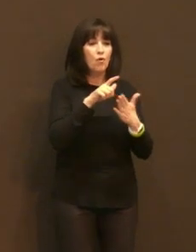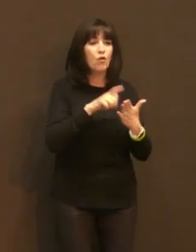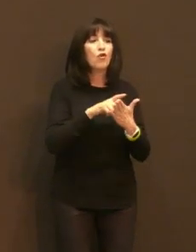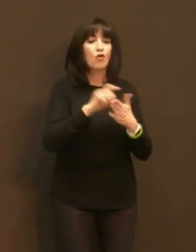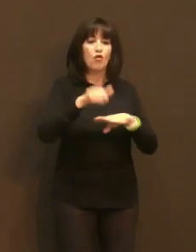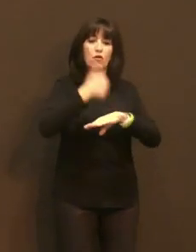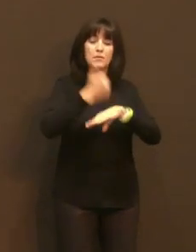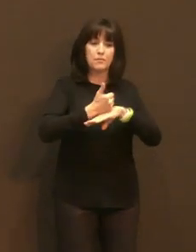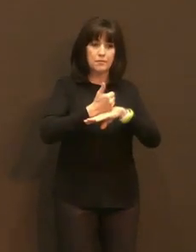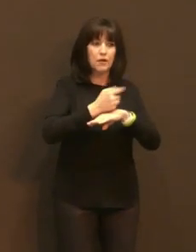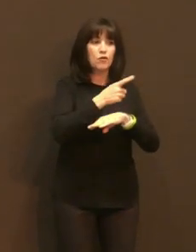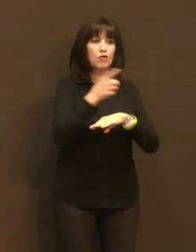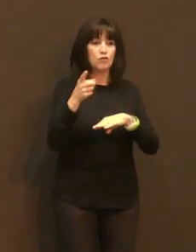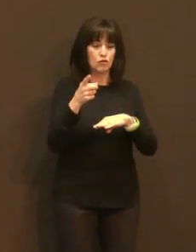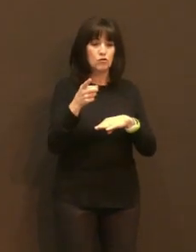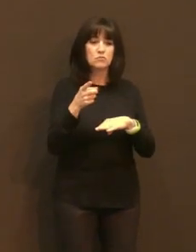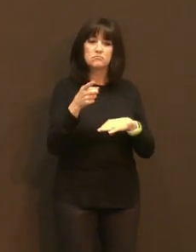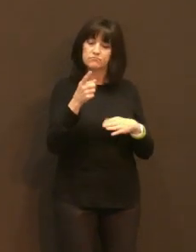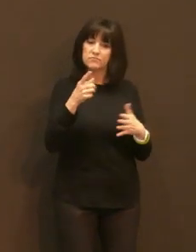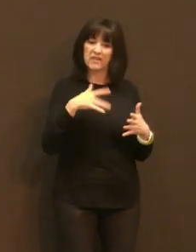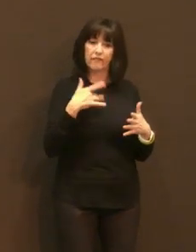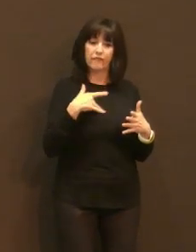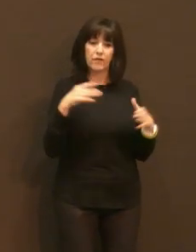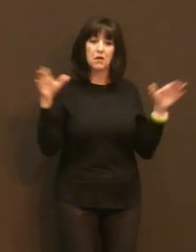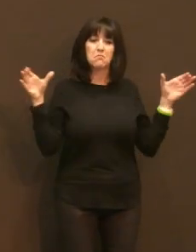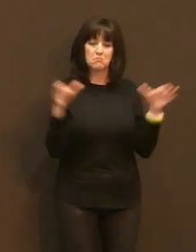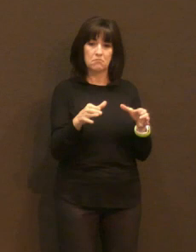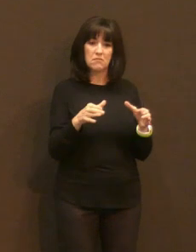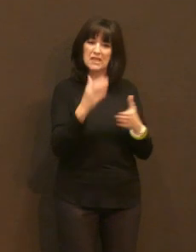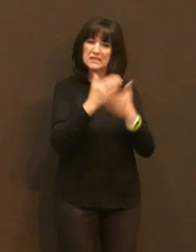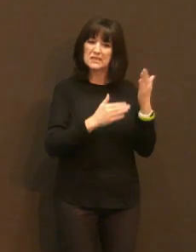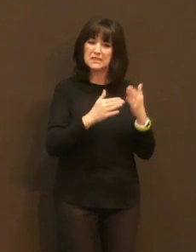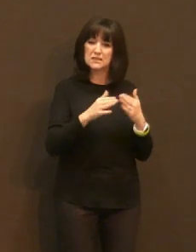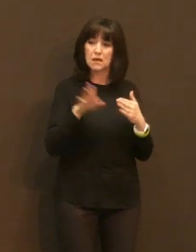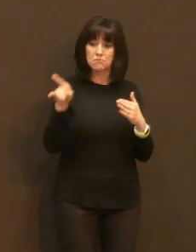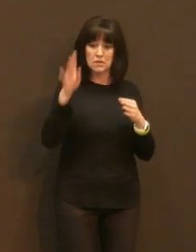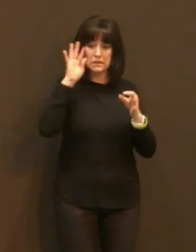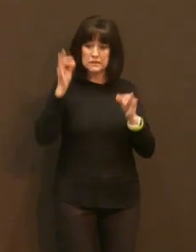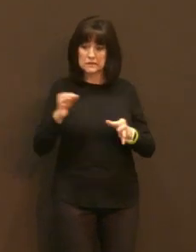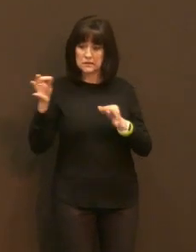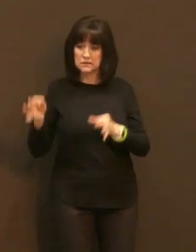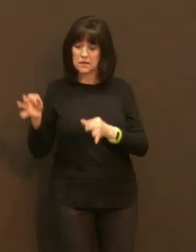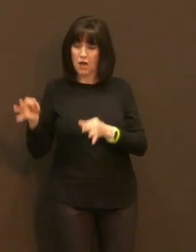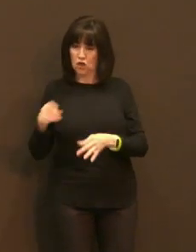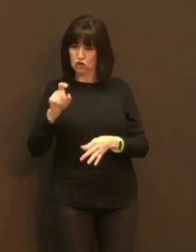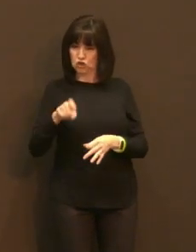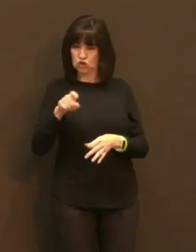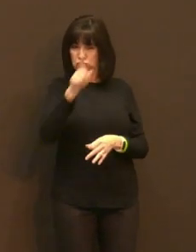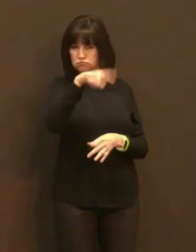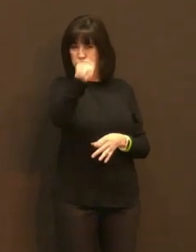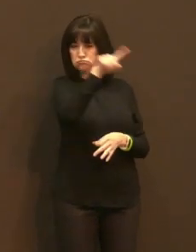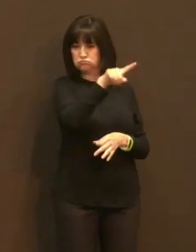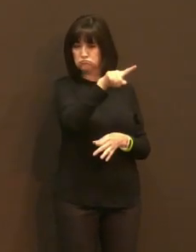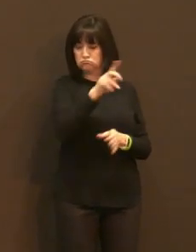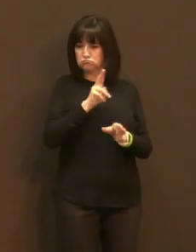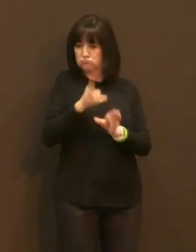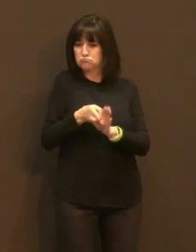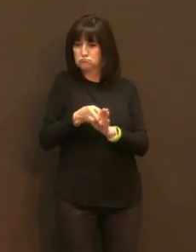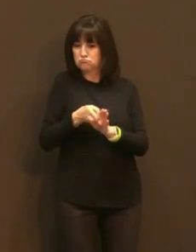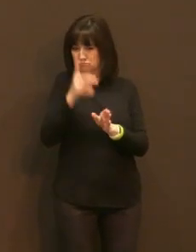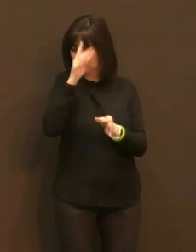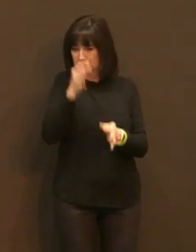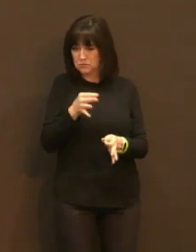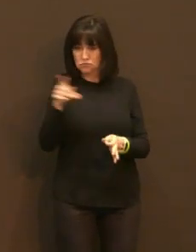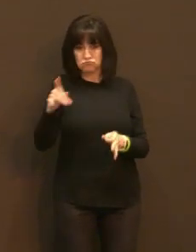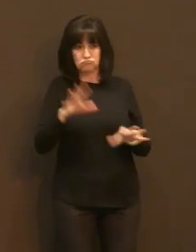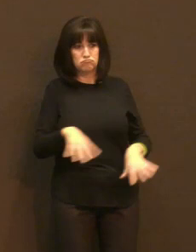you may have overstepped some boundaries or are going far in some areas and making decisions lawmakers should be involved in. What is your response to